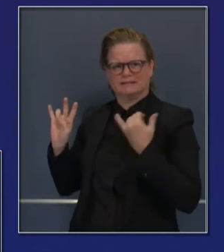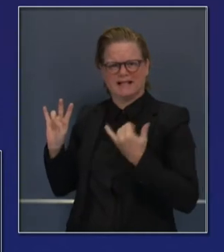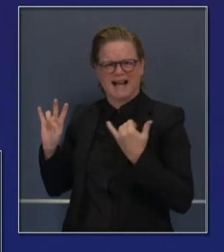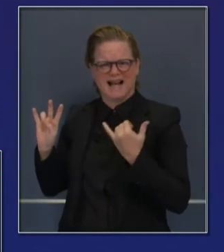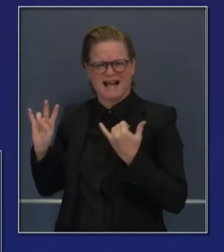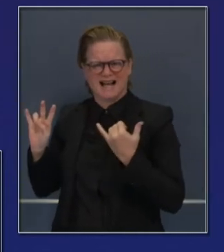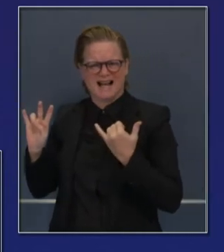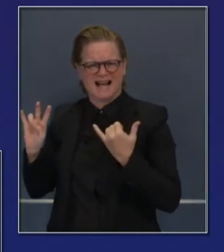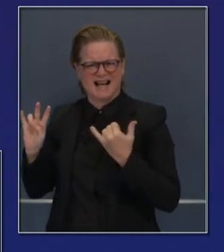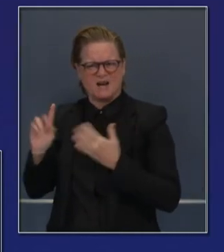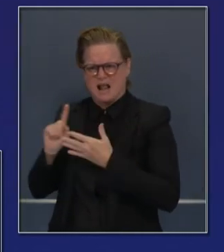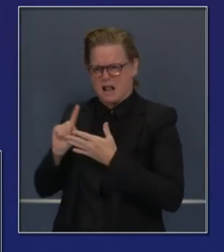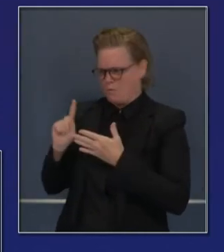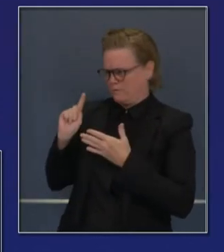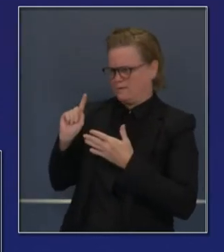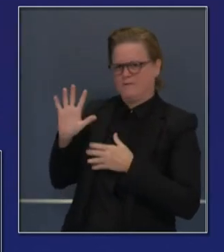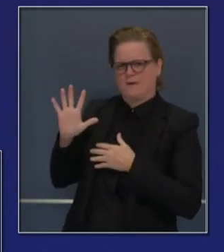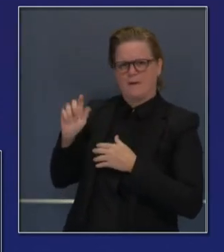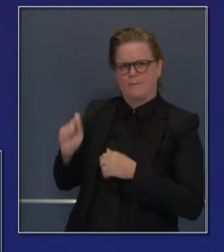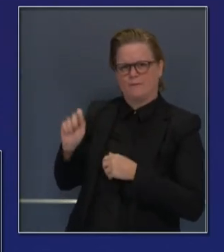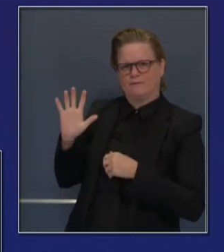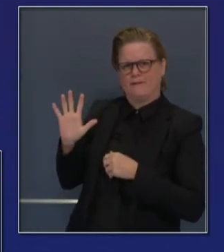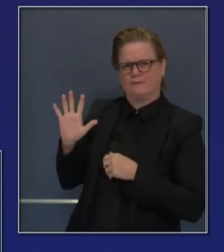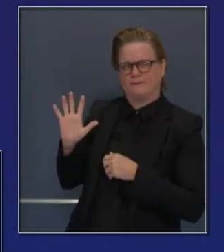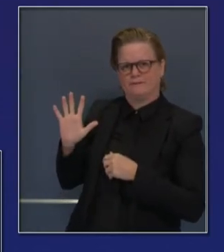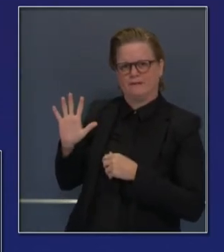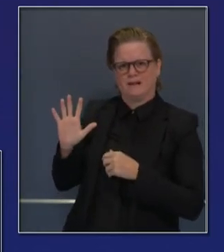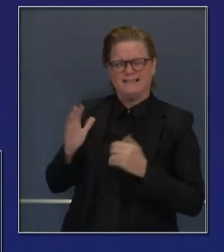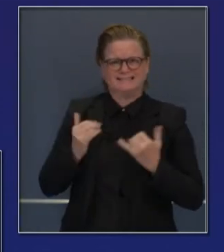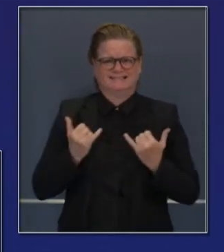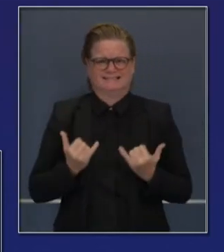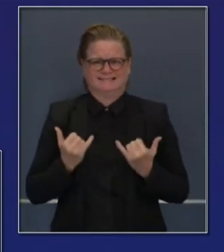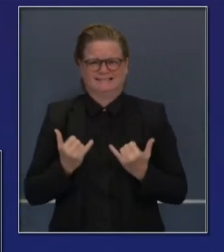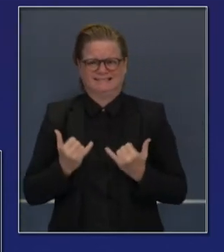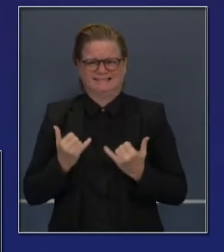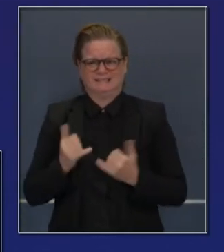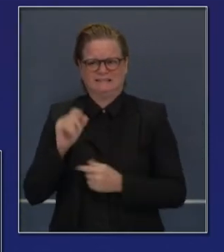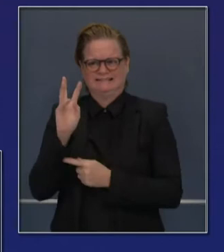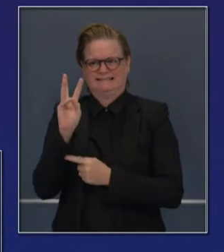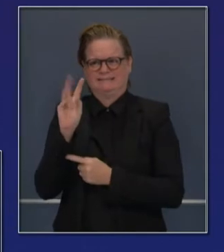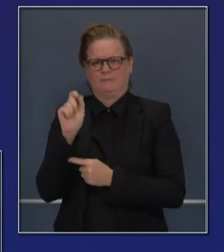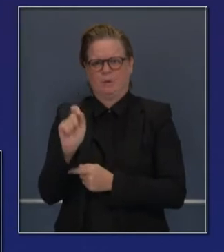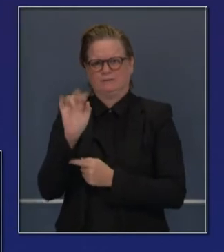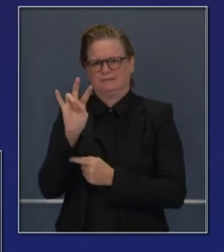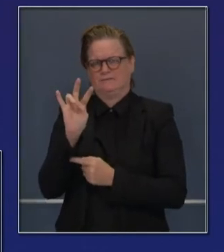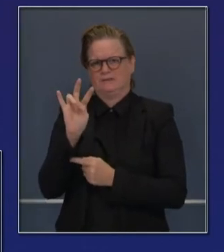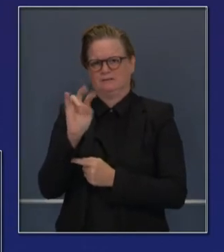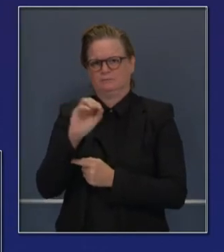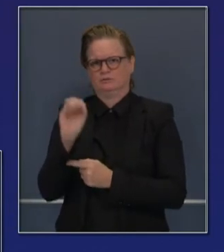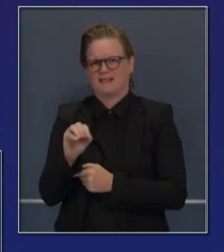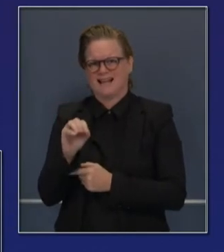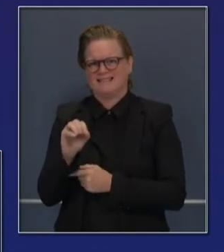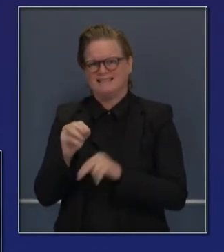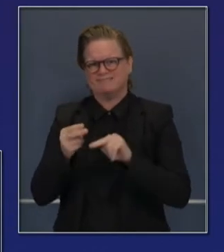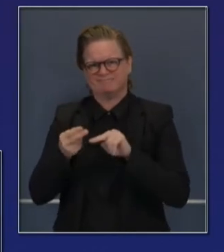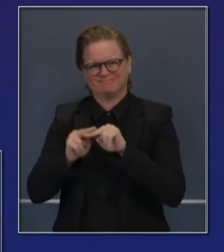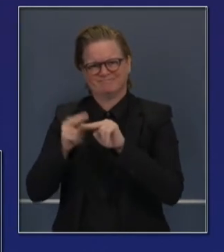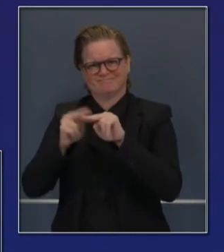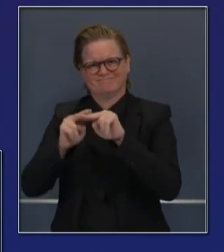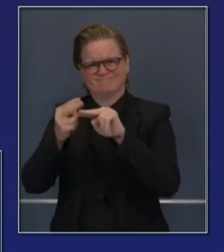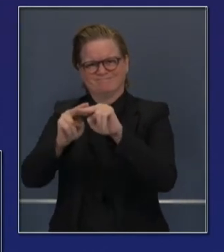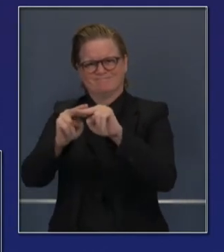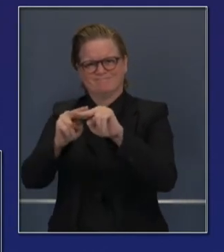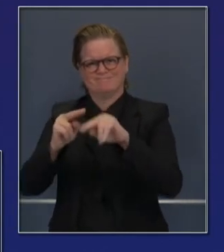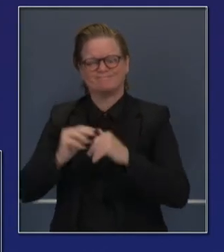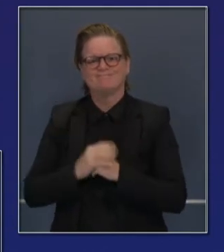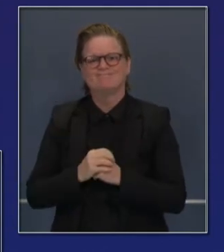last week, now 6.2%. So that rate of growth on the cases as well as positivity rate